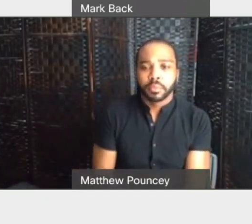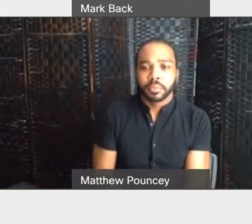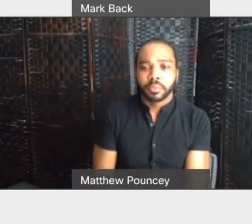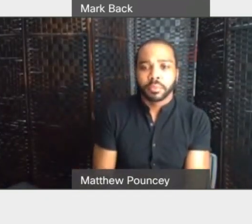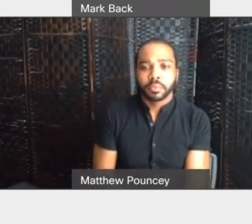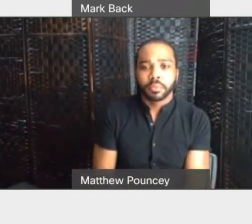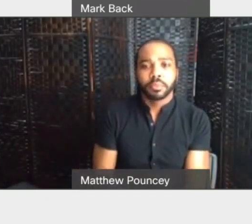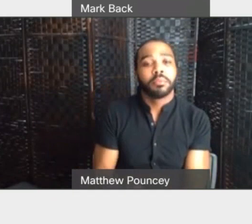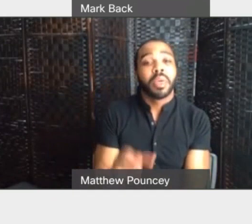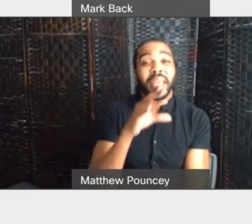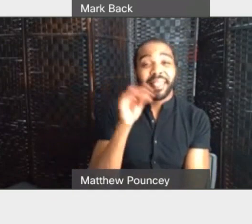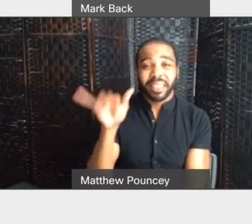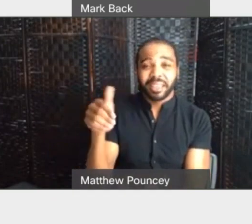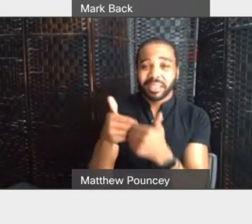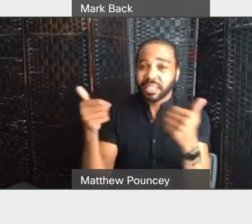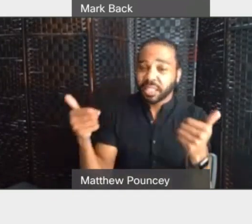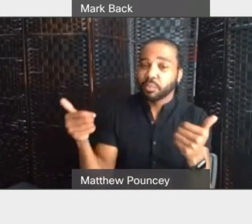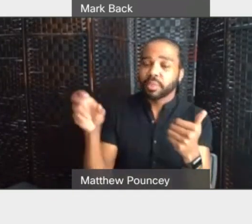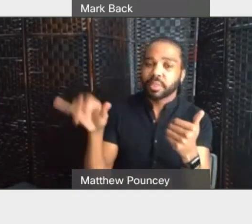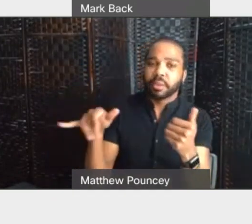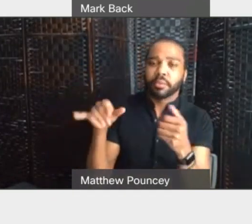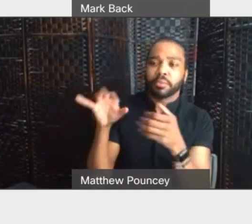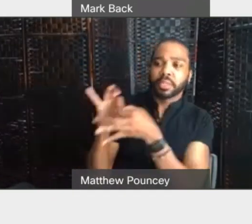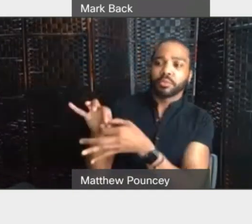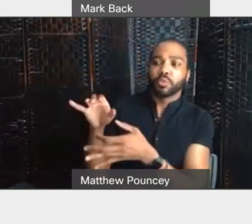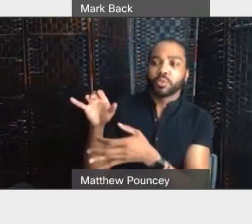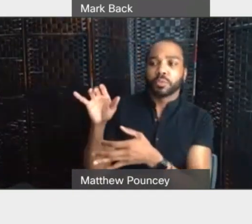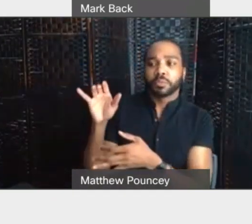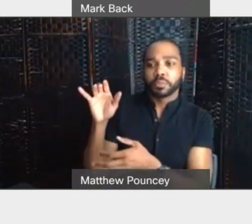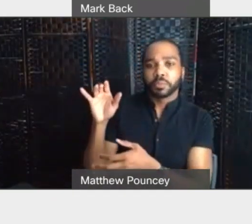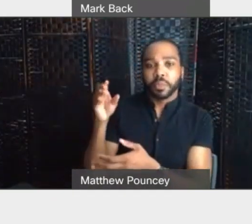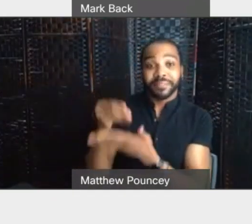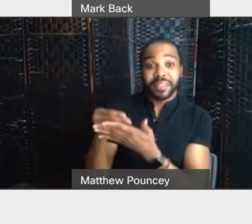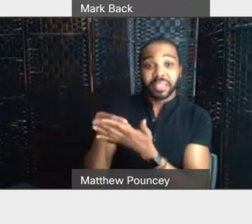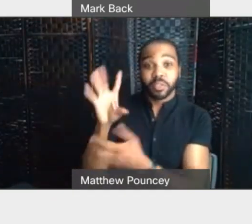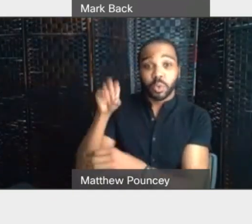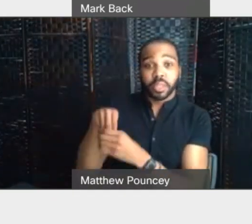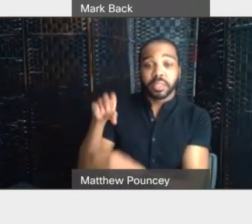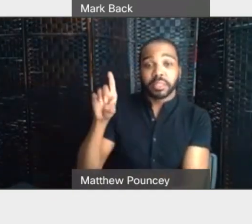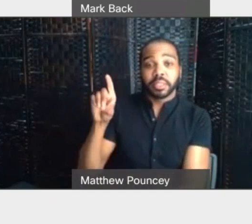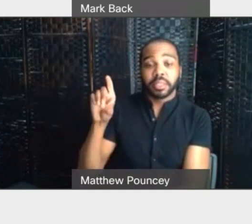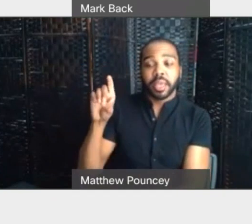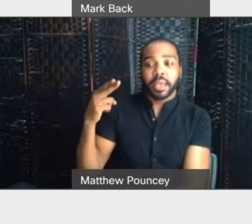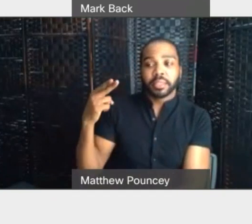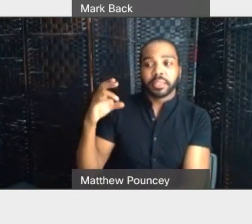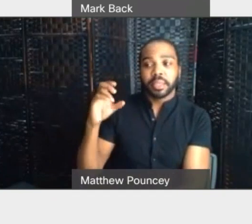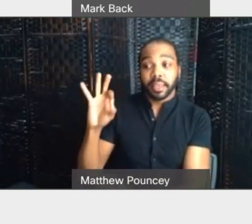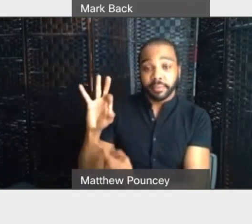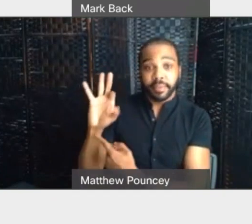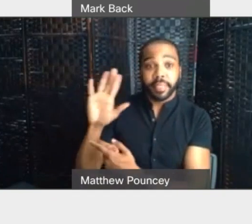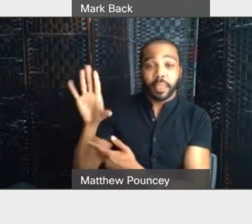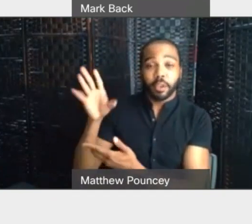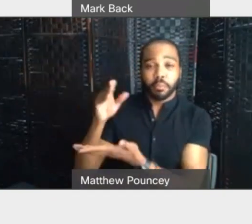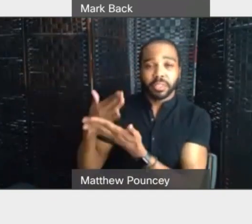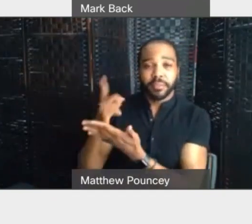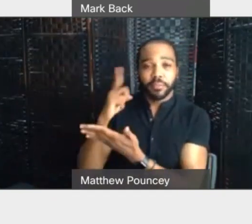And that is separate. That relates to, there were funds in DHCF's budget in